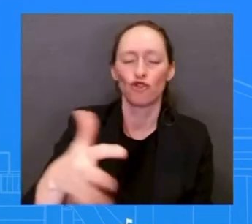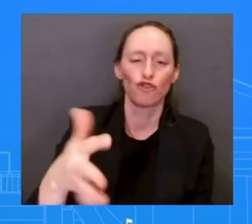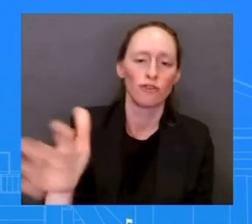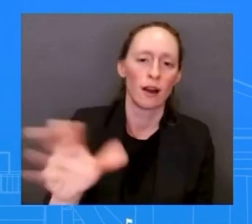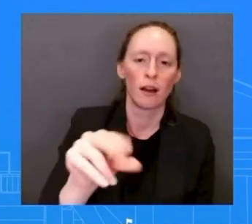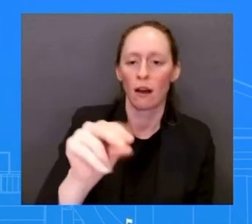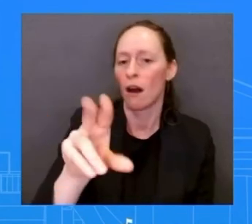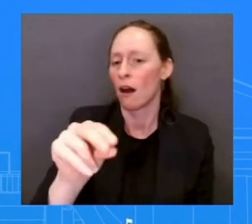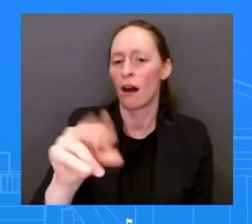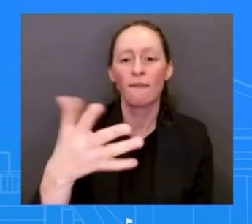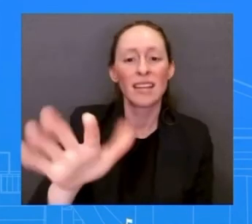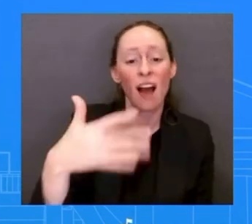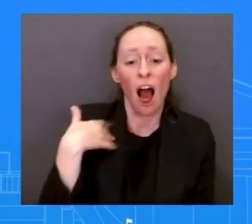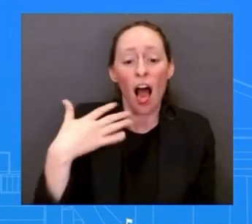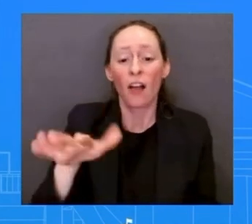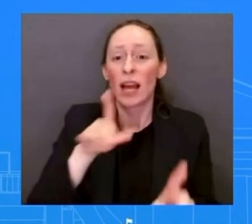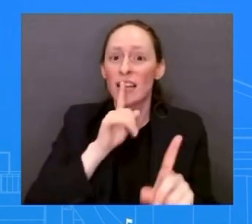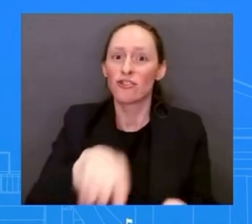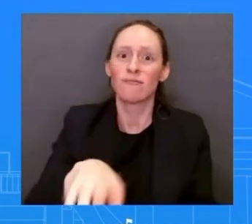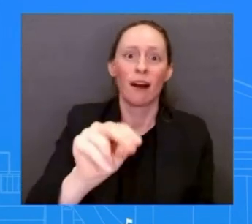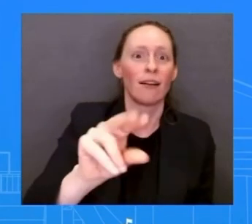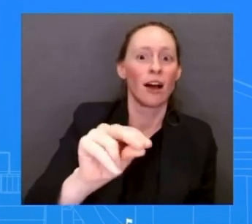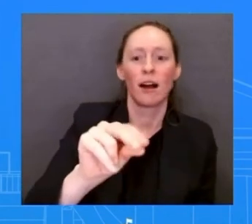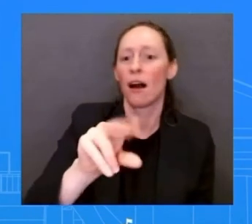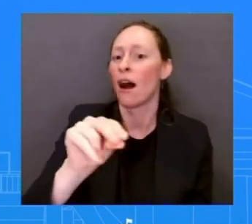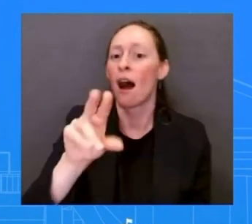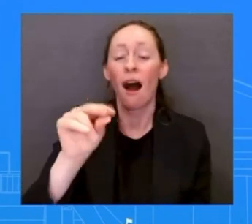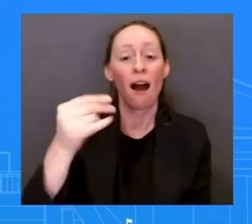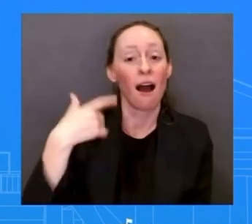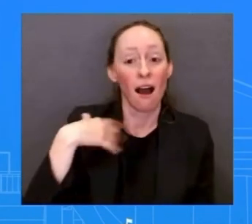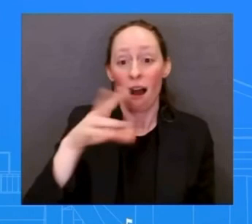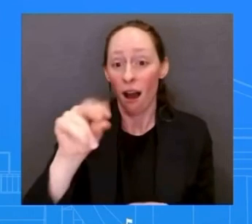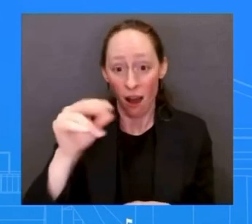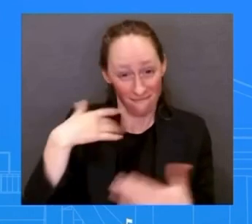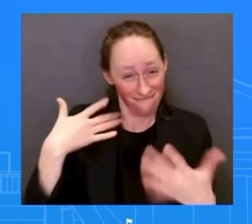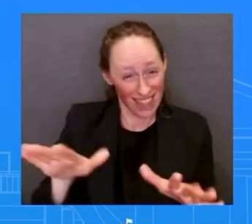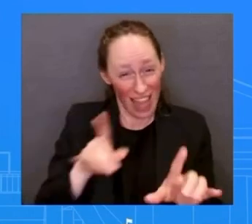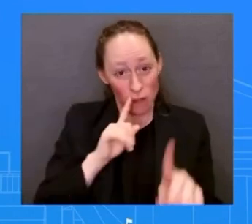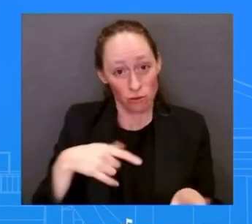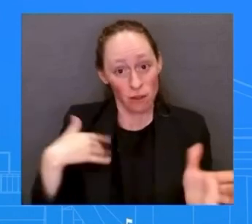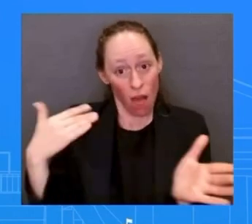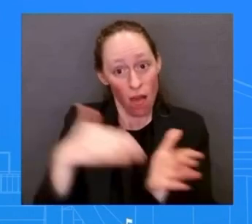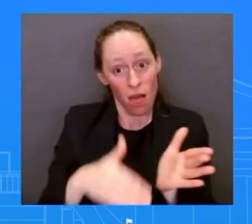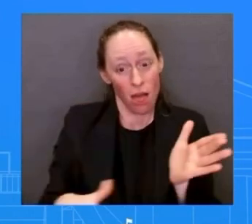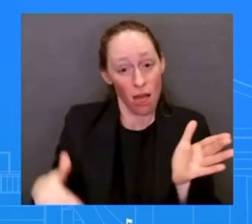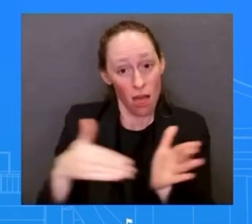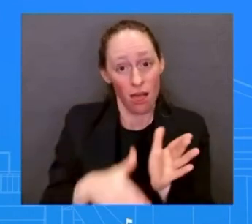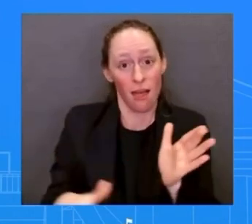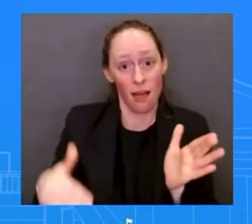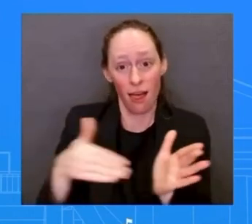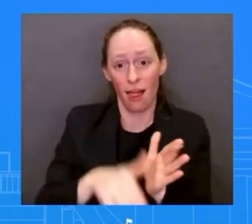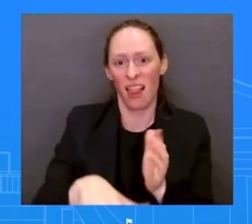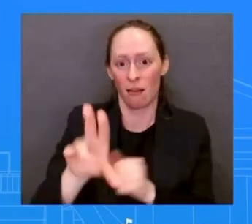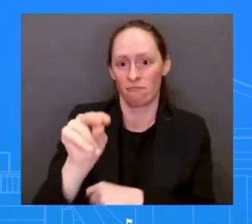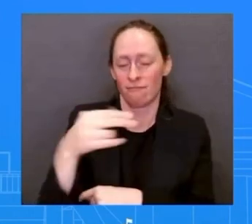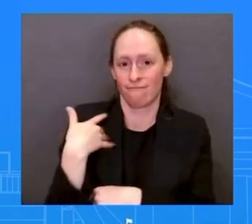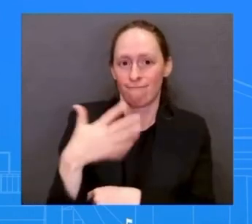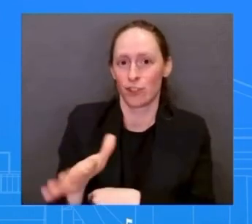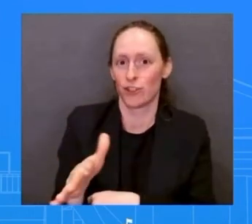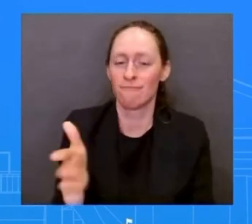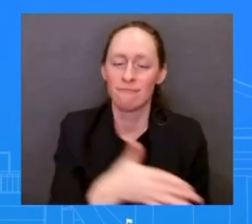I literally just answered that question to your colleague and trying to explain to you where I thought he was coming from. I literally just went into that.